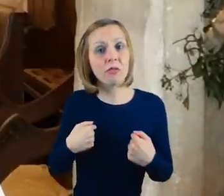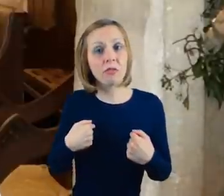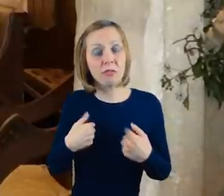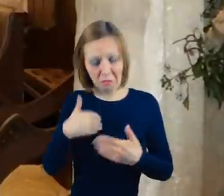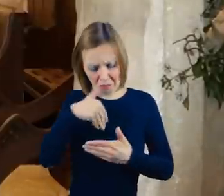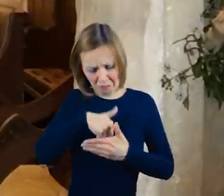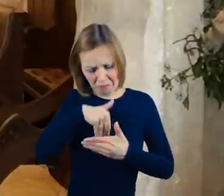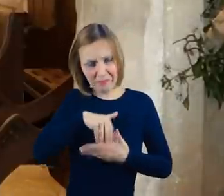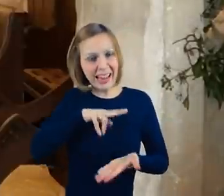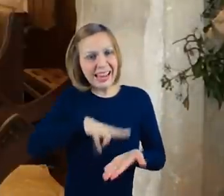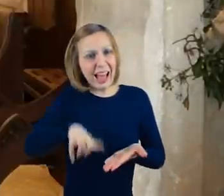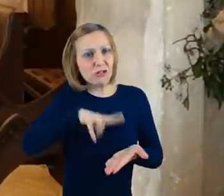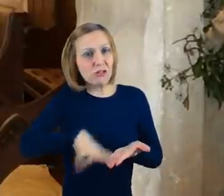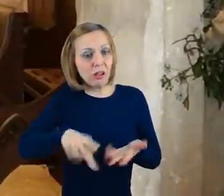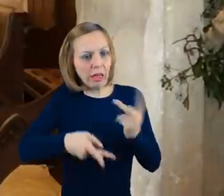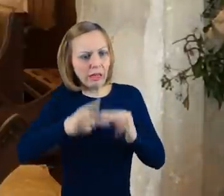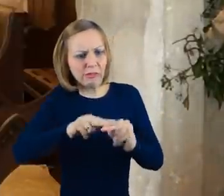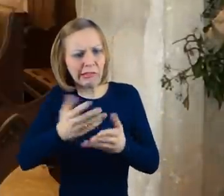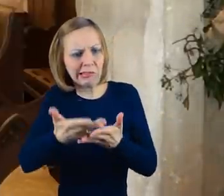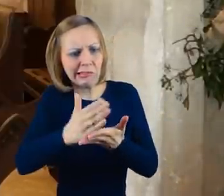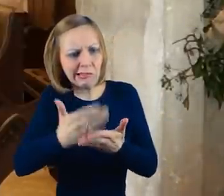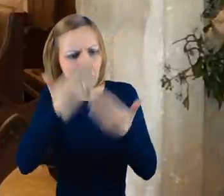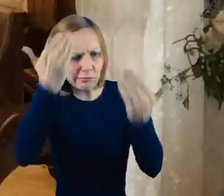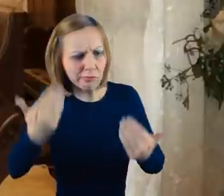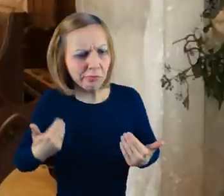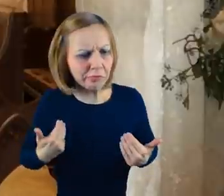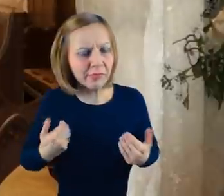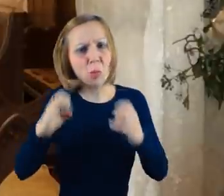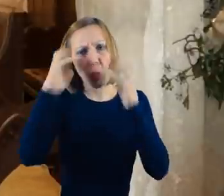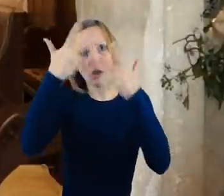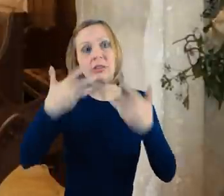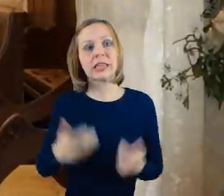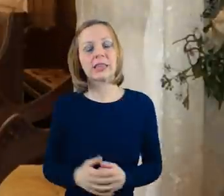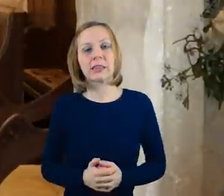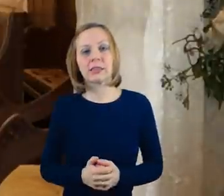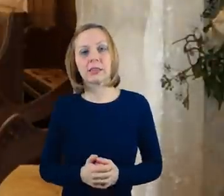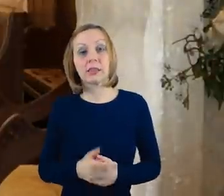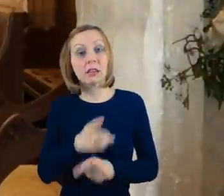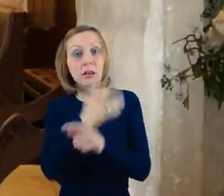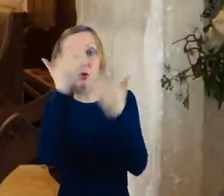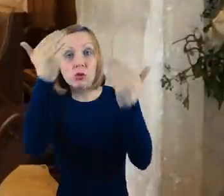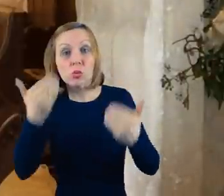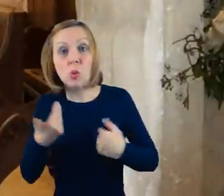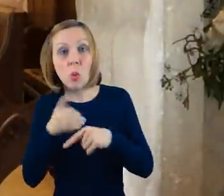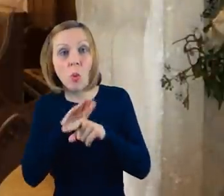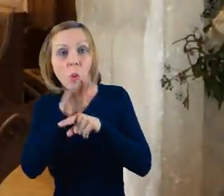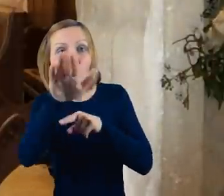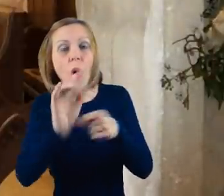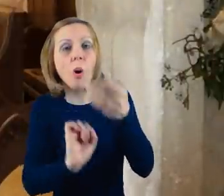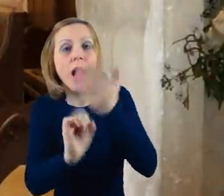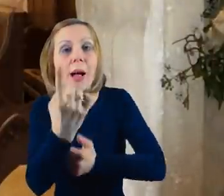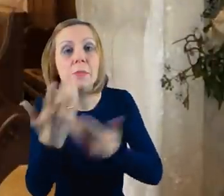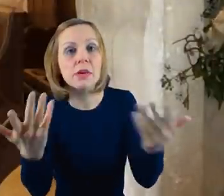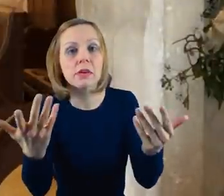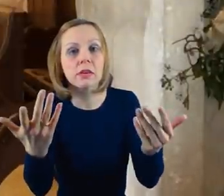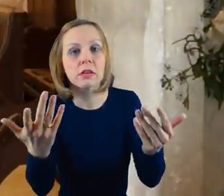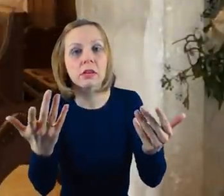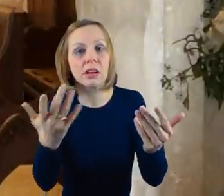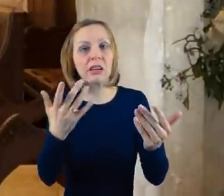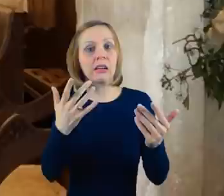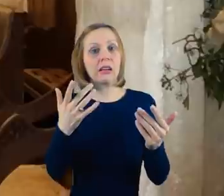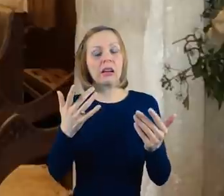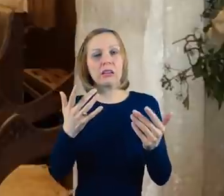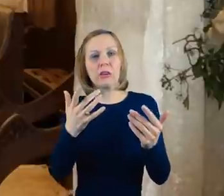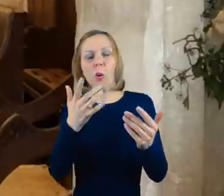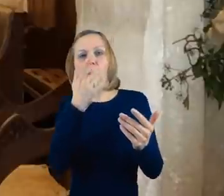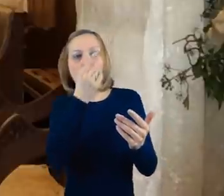a natural consequence of uncertainty. If we cannot be sure what is going to happen, and if things not